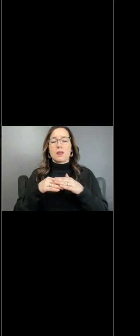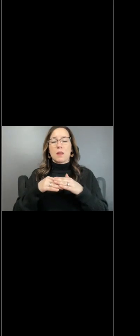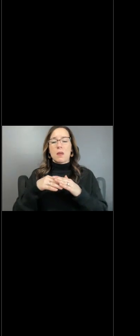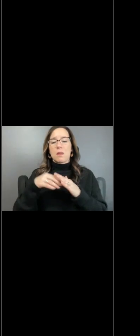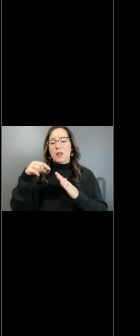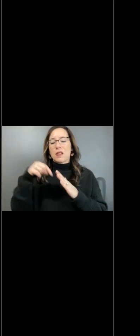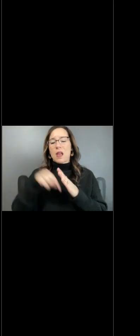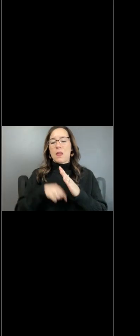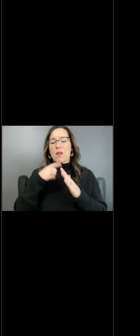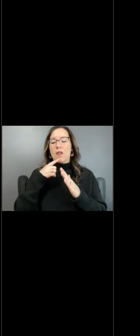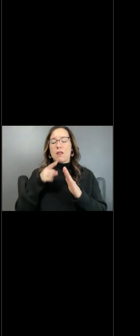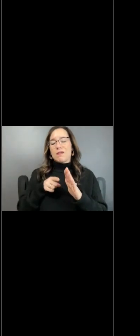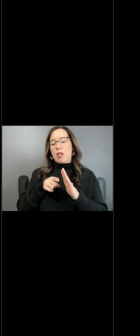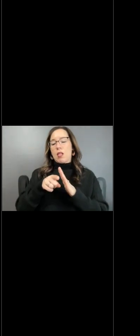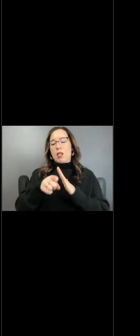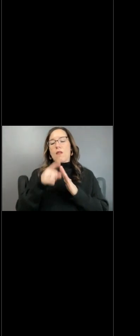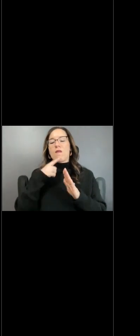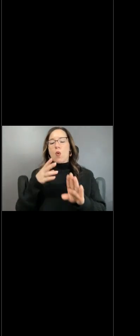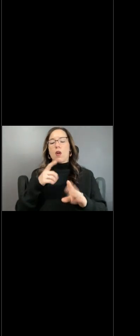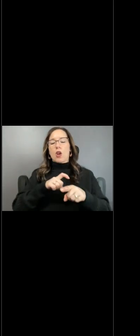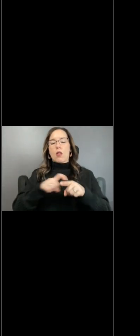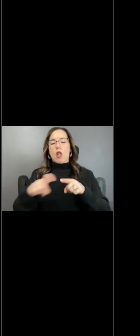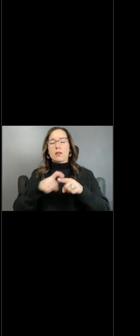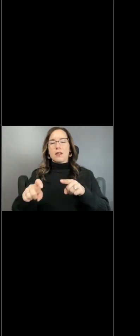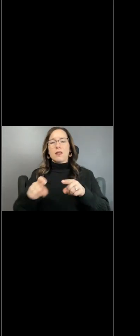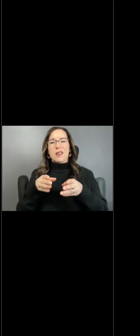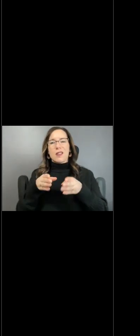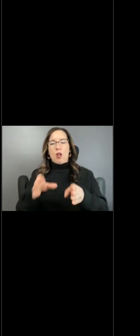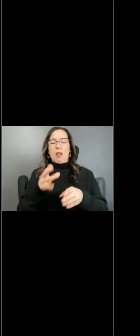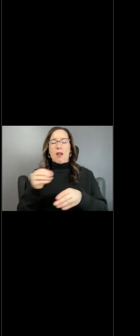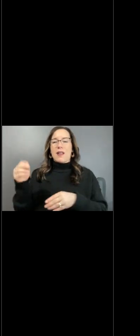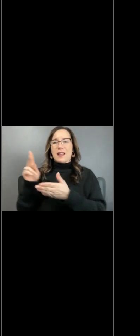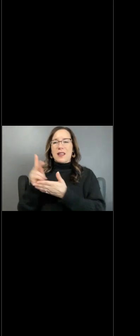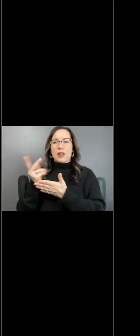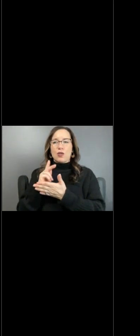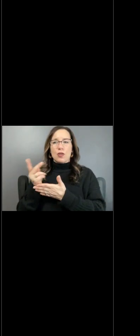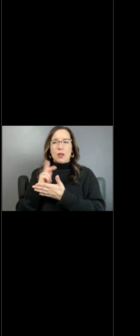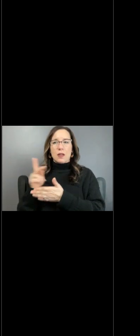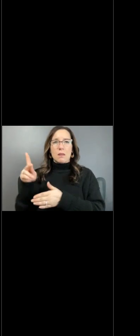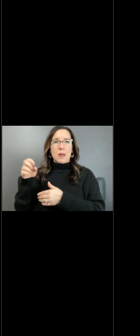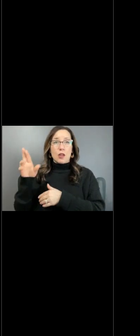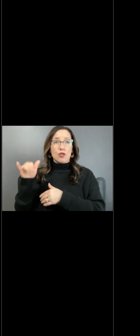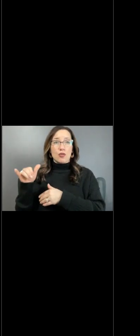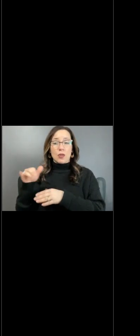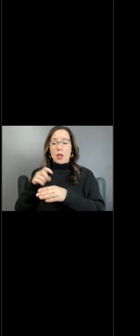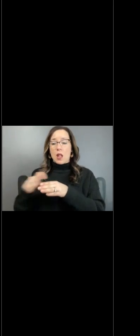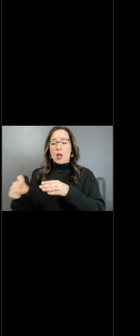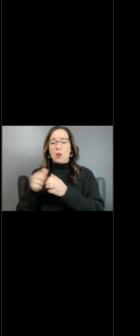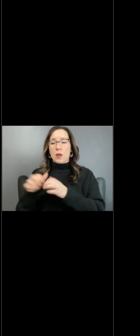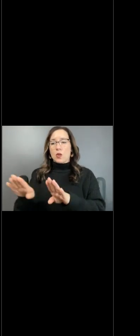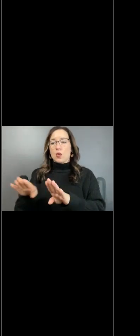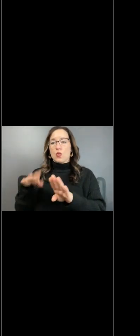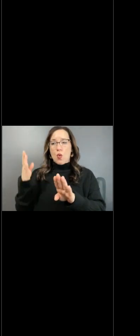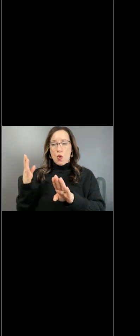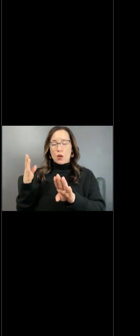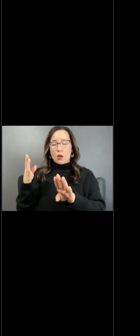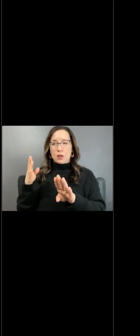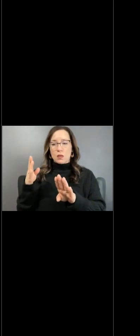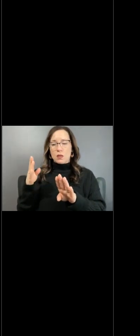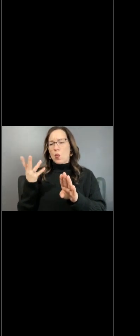hall closets and kitchen pantry closets with doors that provide